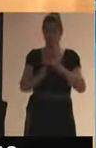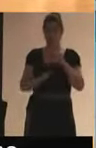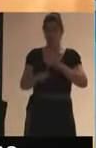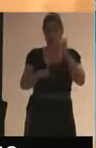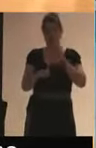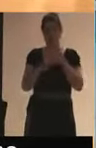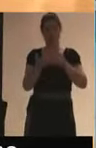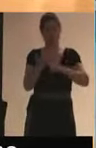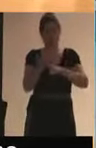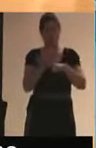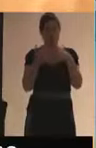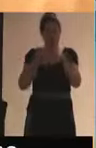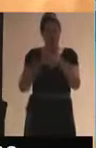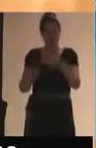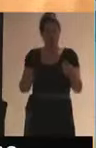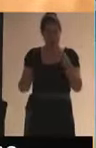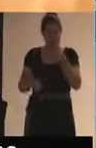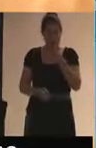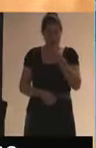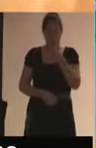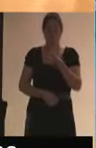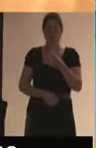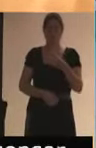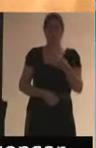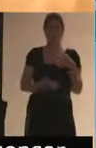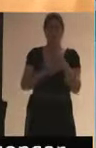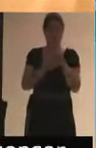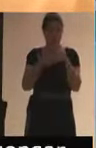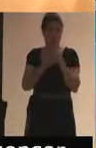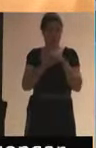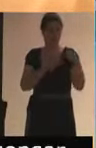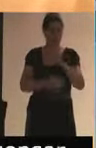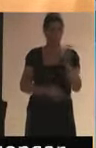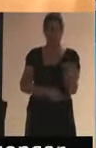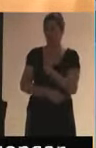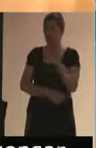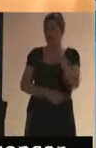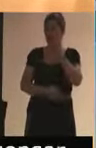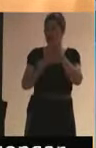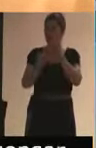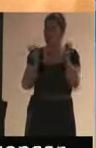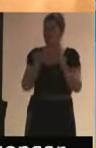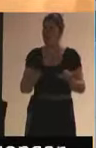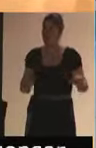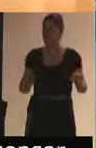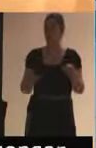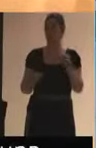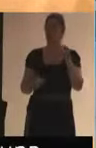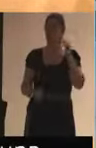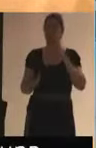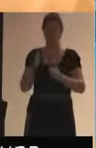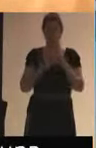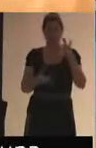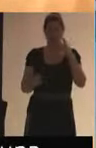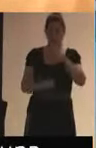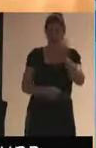developed a robot, a sensor, an interface, and it does work. And okay, even in my PhD thesis, I have a